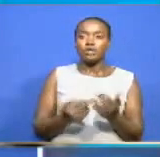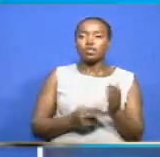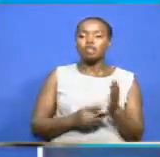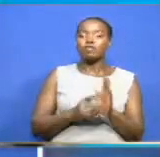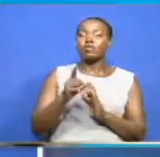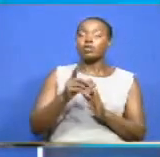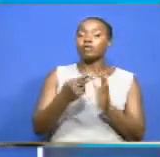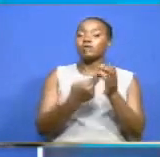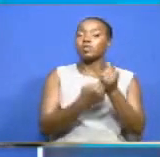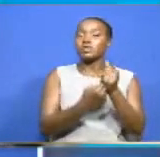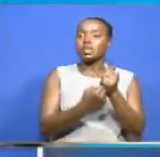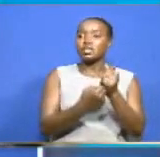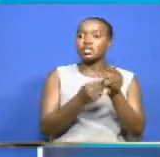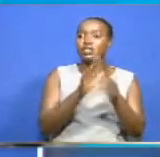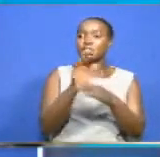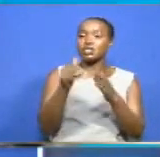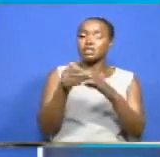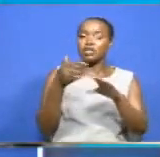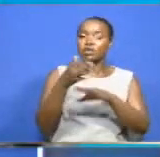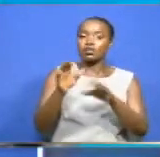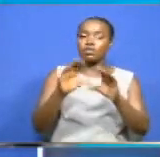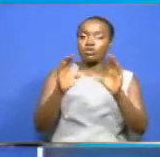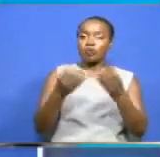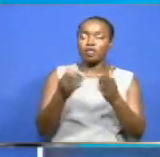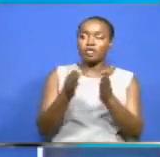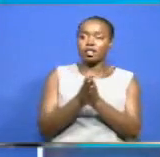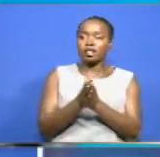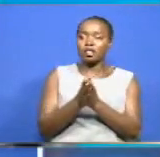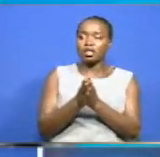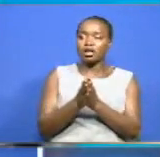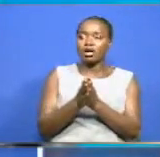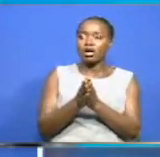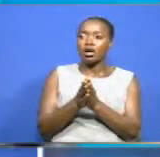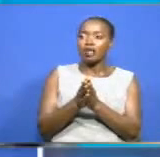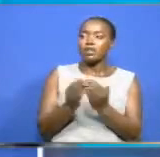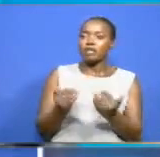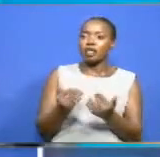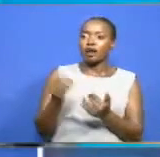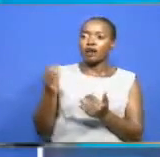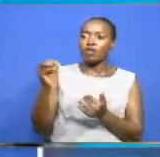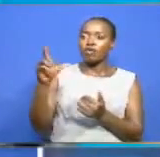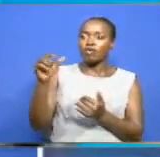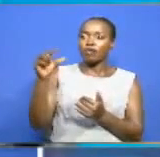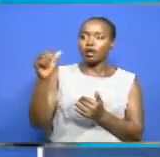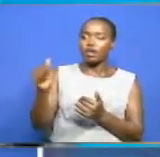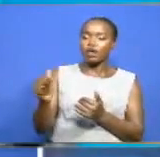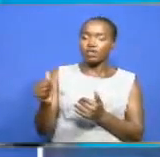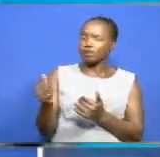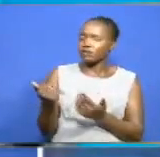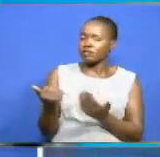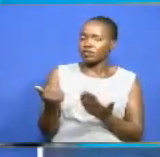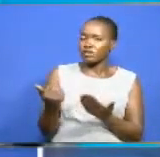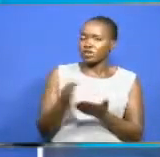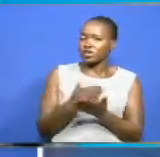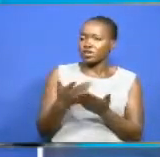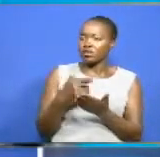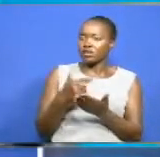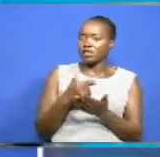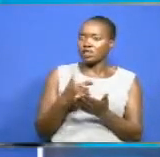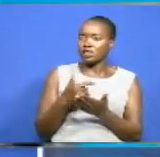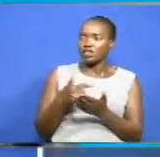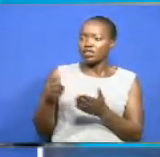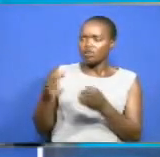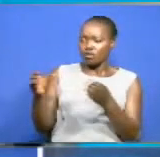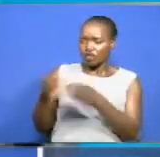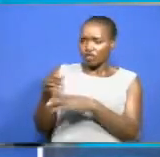who have reach across the world. And I'll ask Olga, tell us, you know, since your